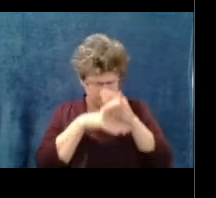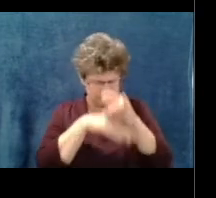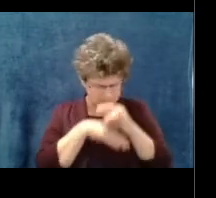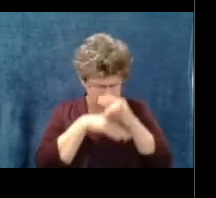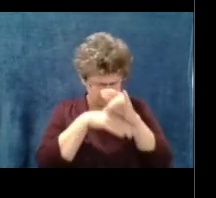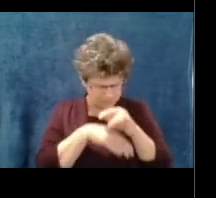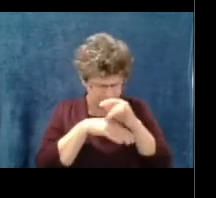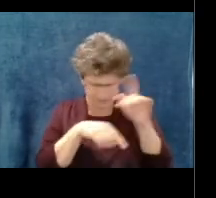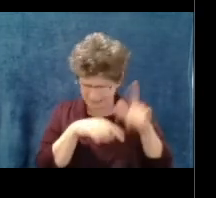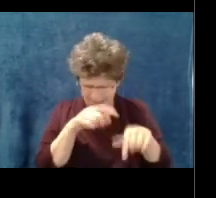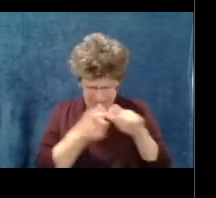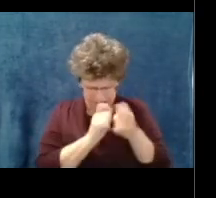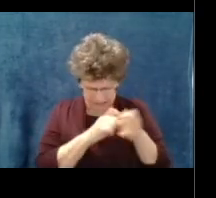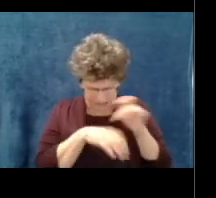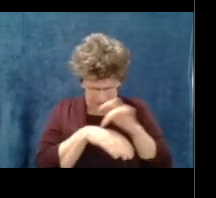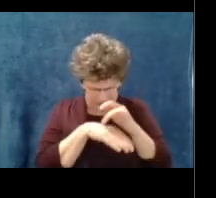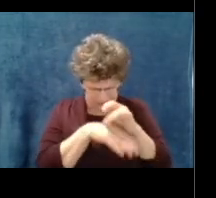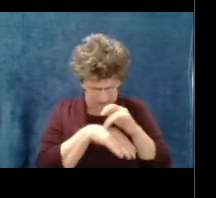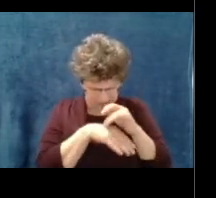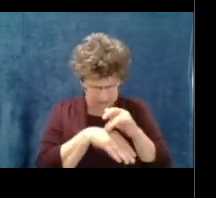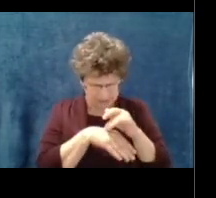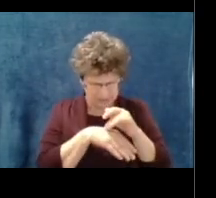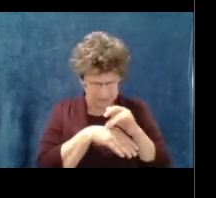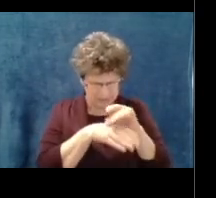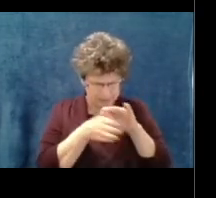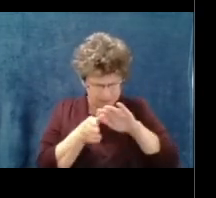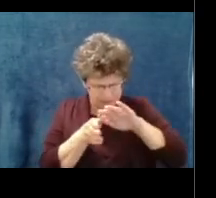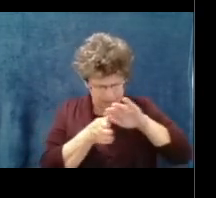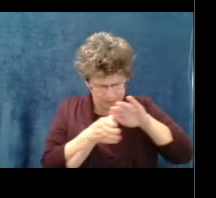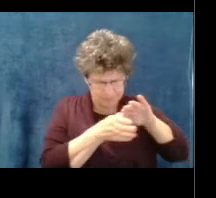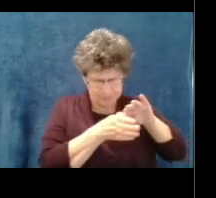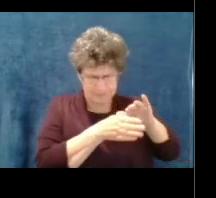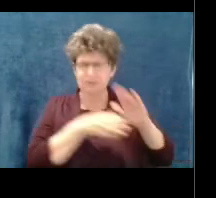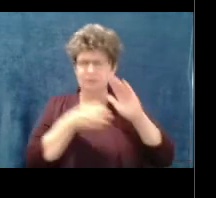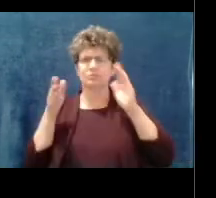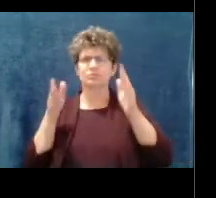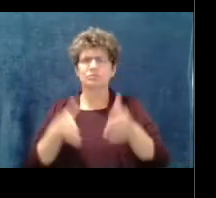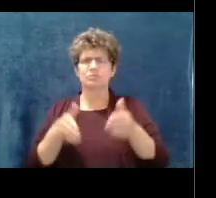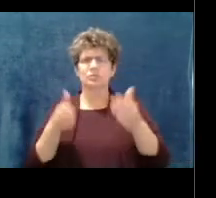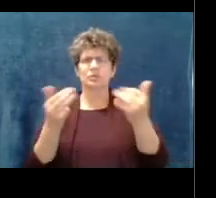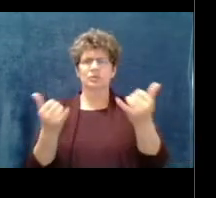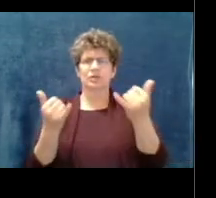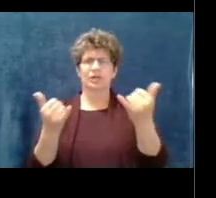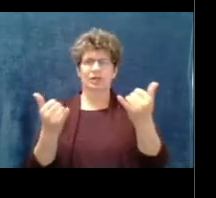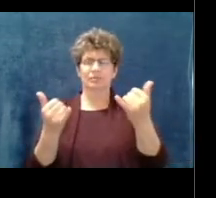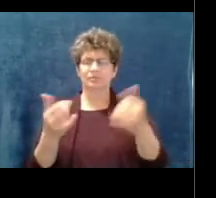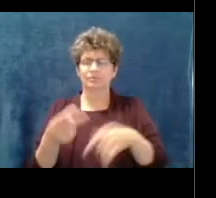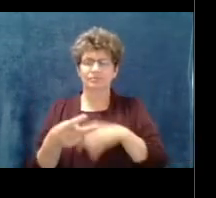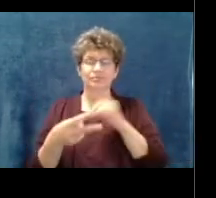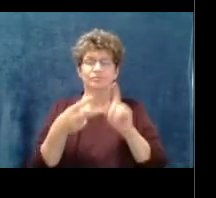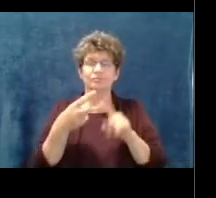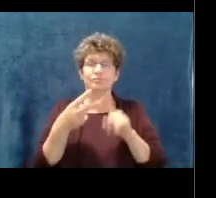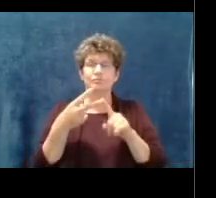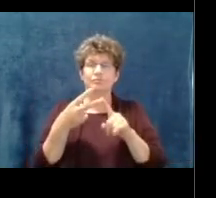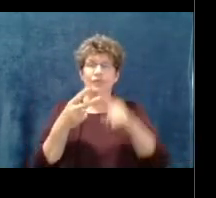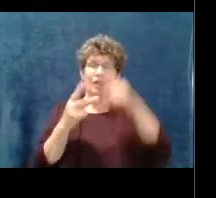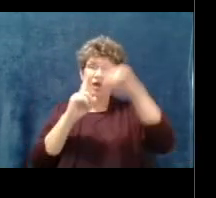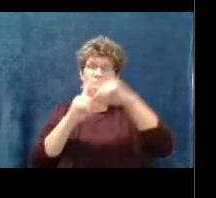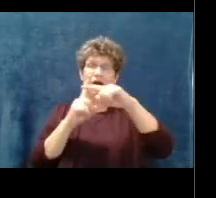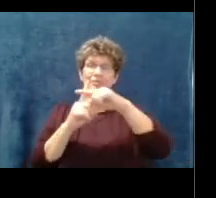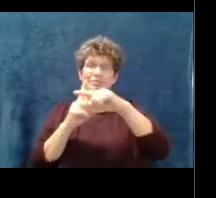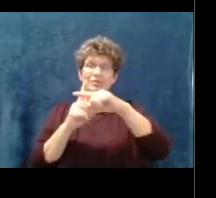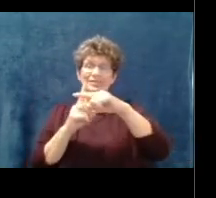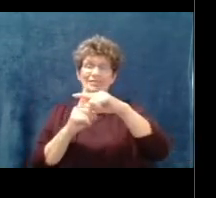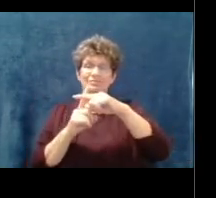can't change and to stay present in the moment. And the second ingredient is optimism. And I'm not talking about